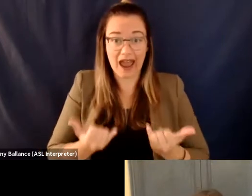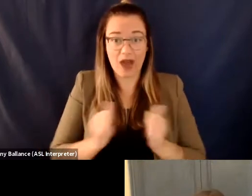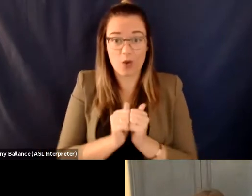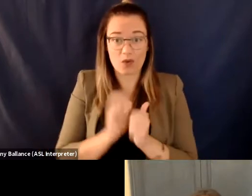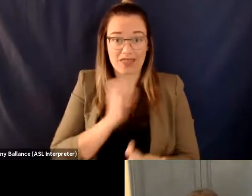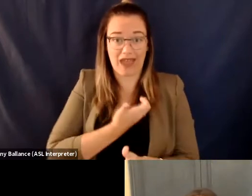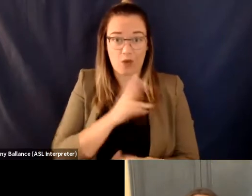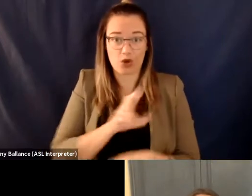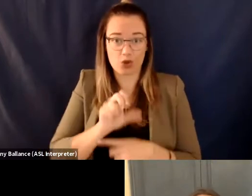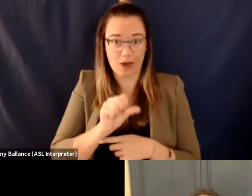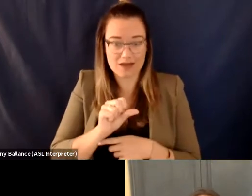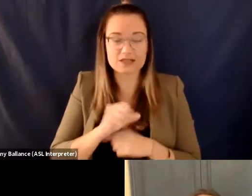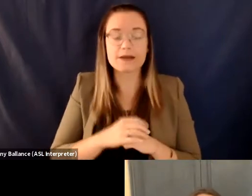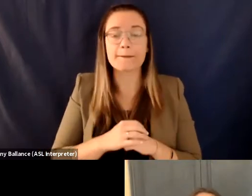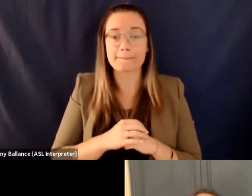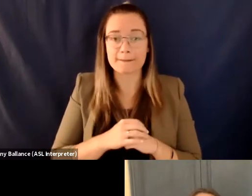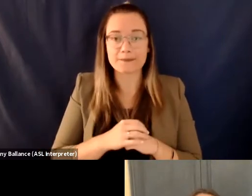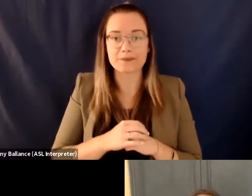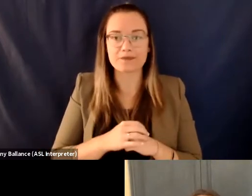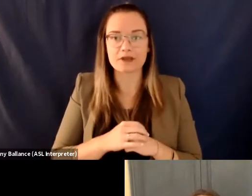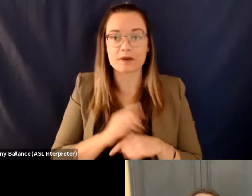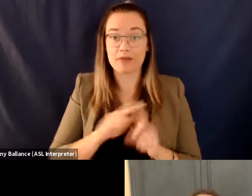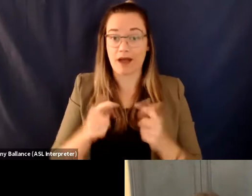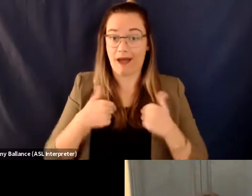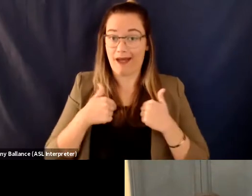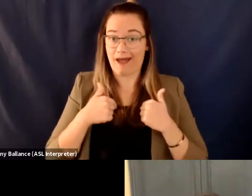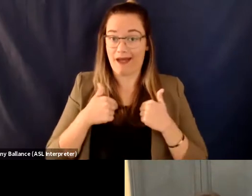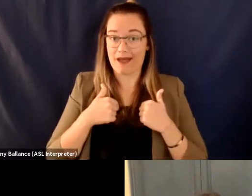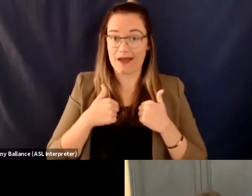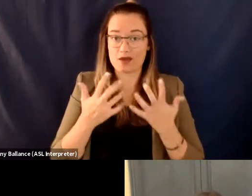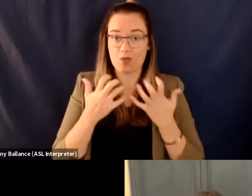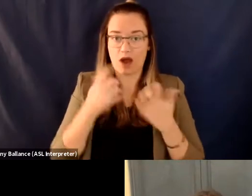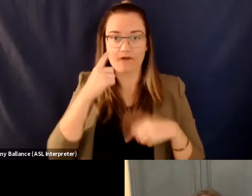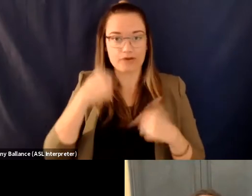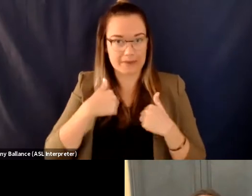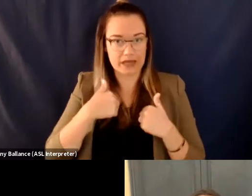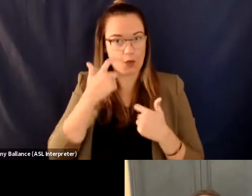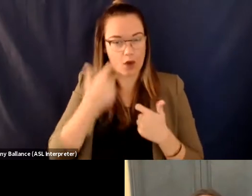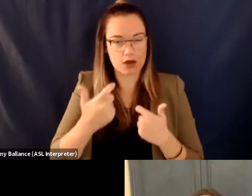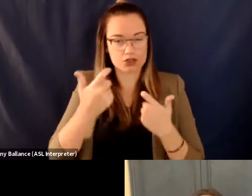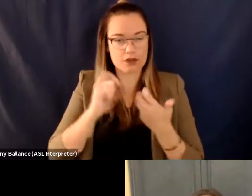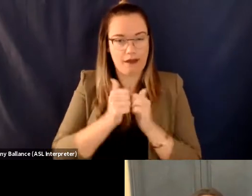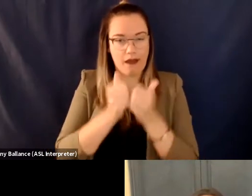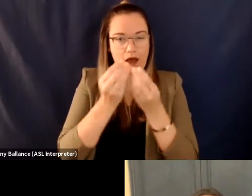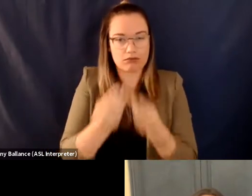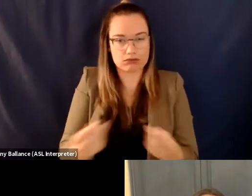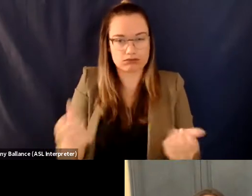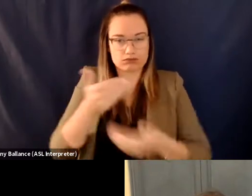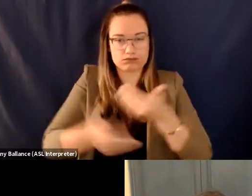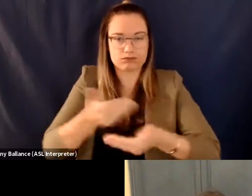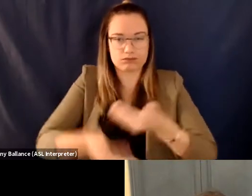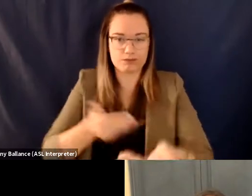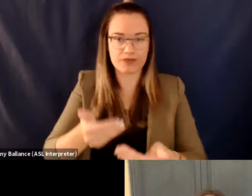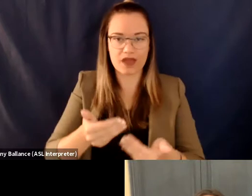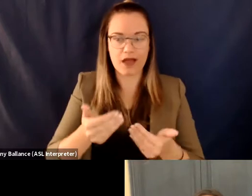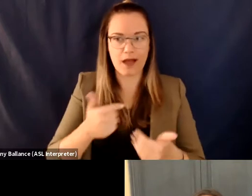is where, how, I want, for me, watching this play out, it was very much a questioning of